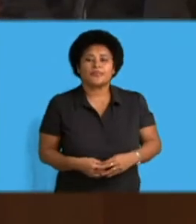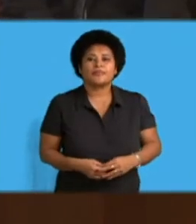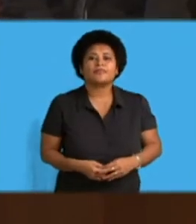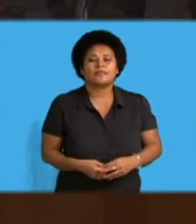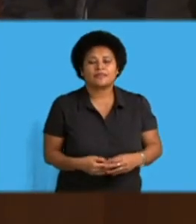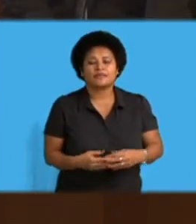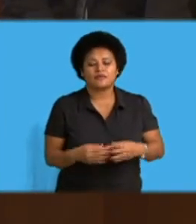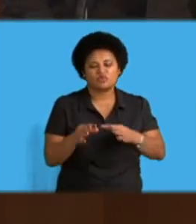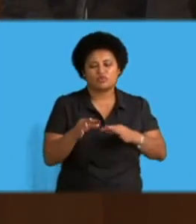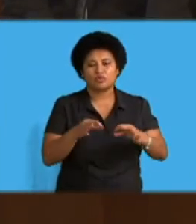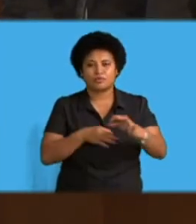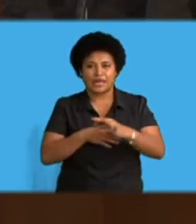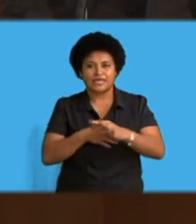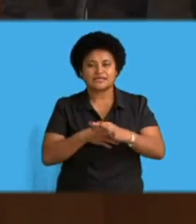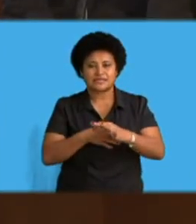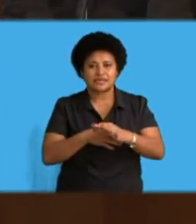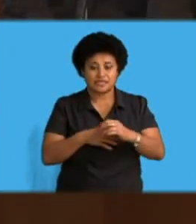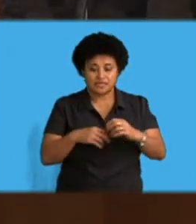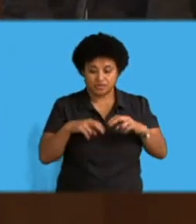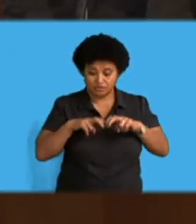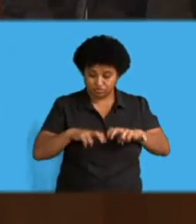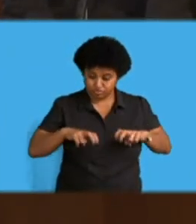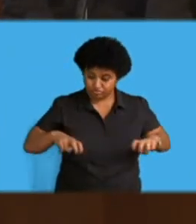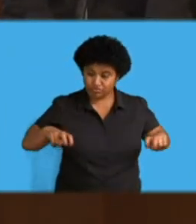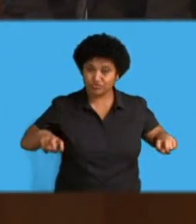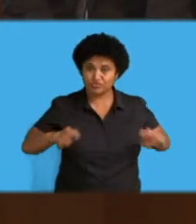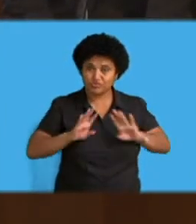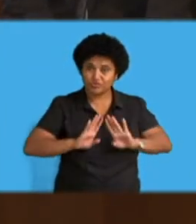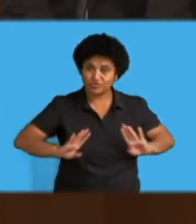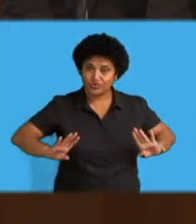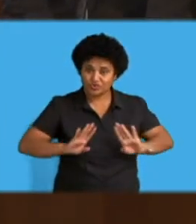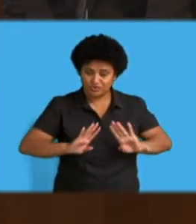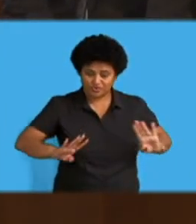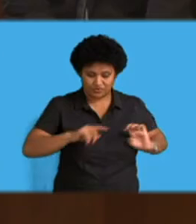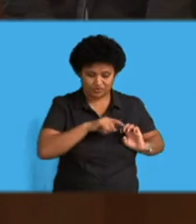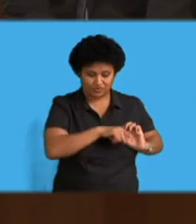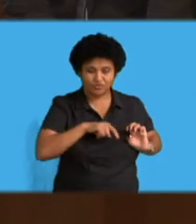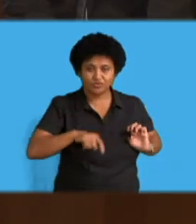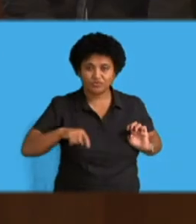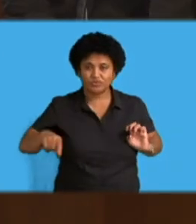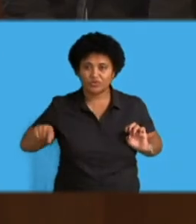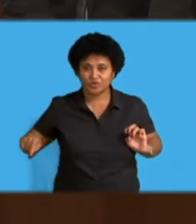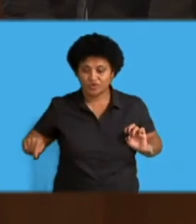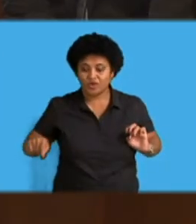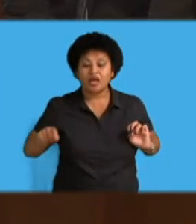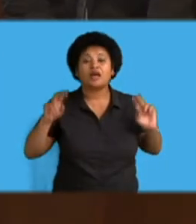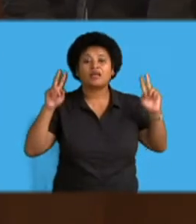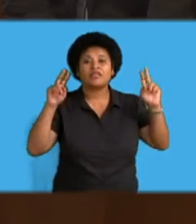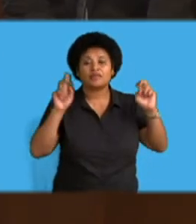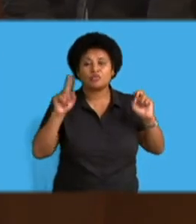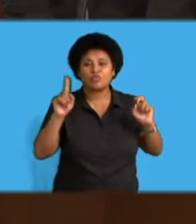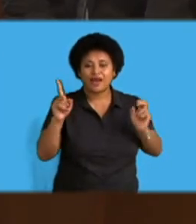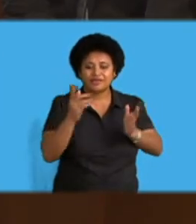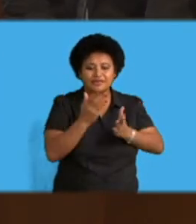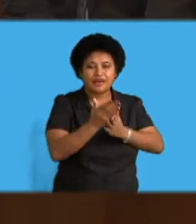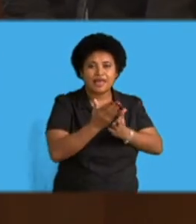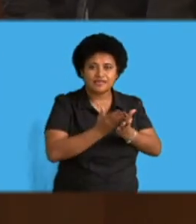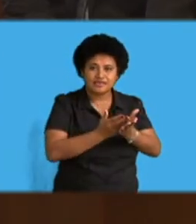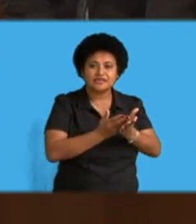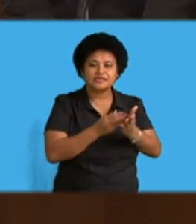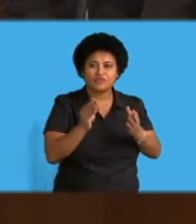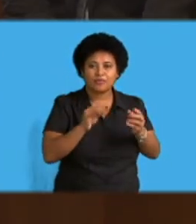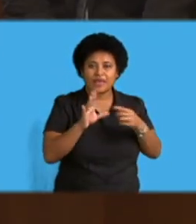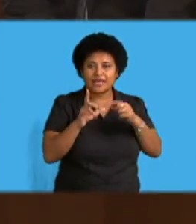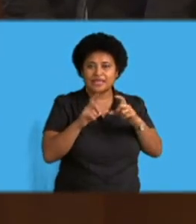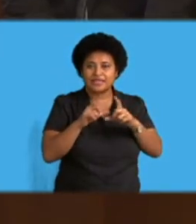Shaktikant Das. The theme of the panel discussion was Lessons from the 50 years of ADB and its implications for the future. During the